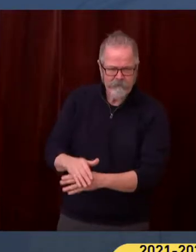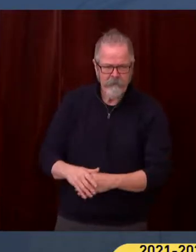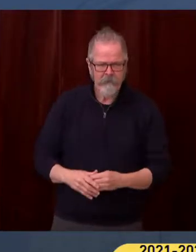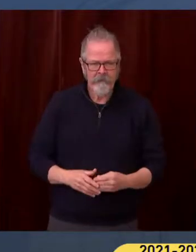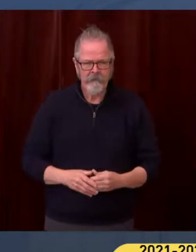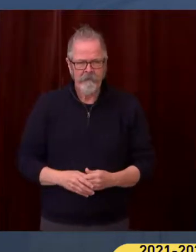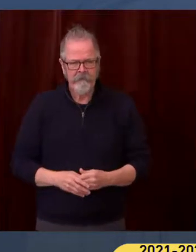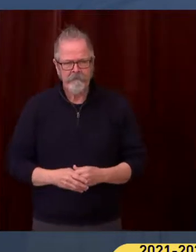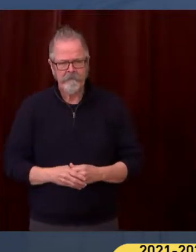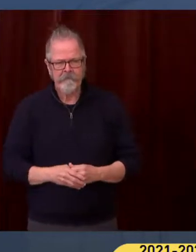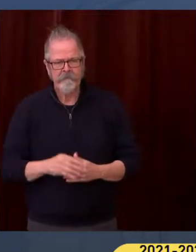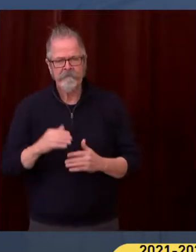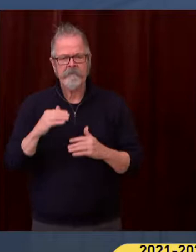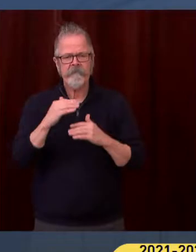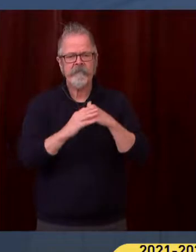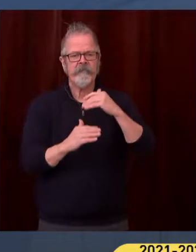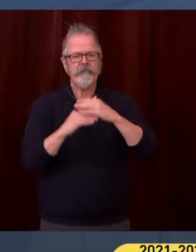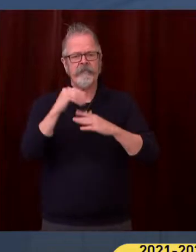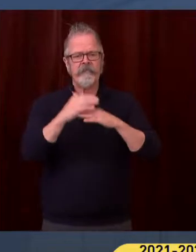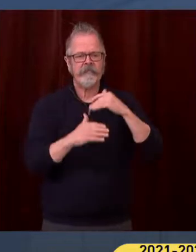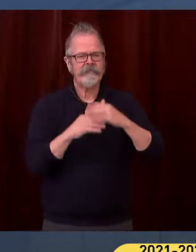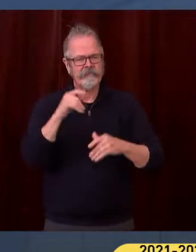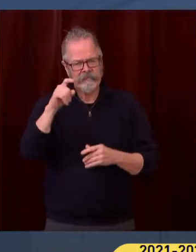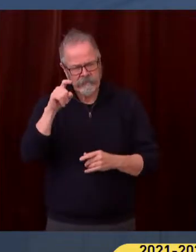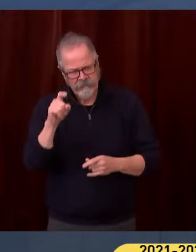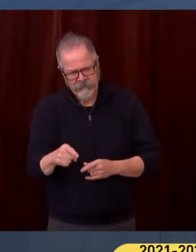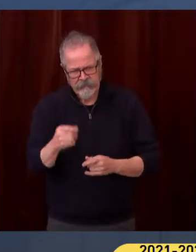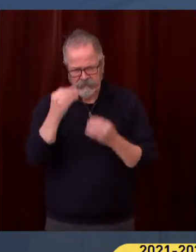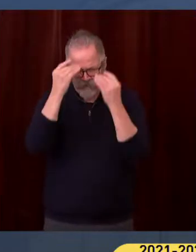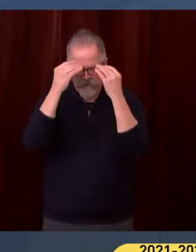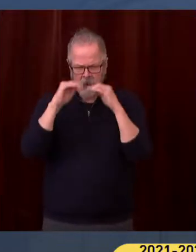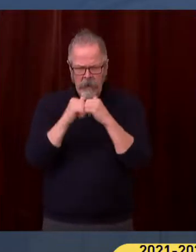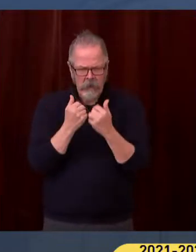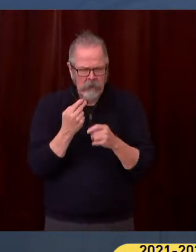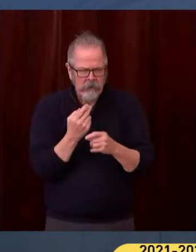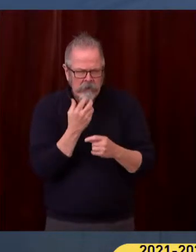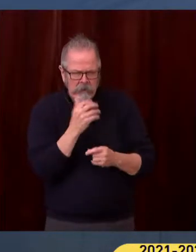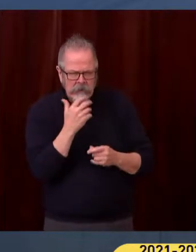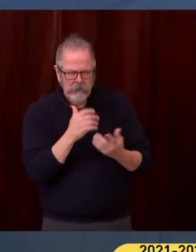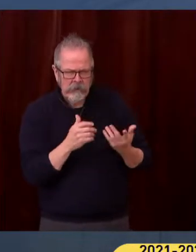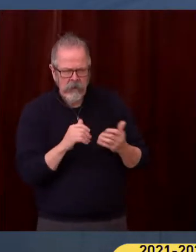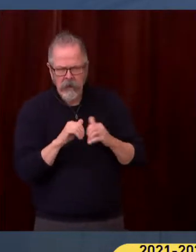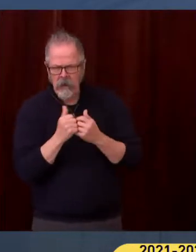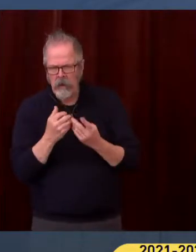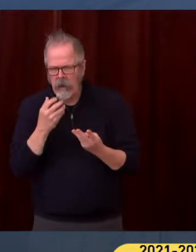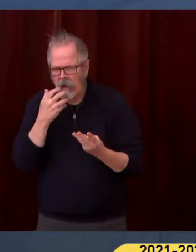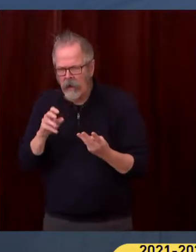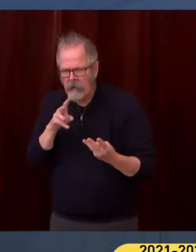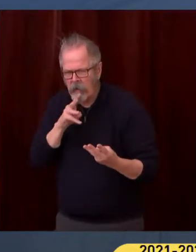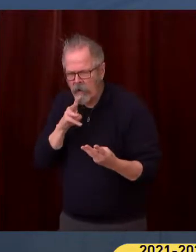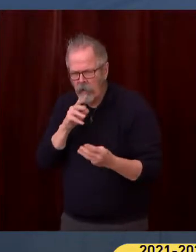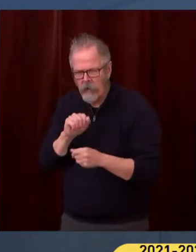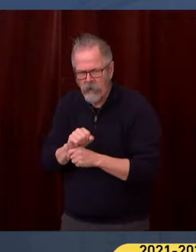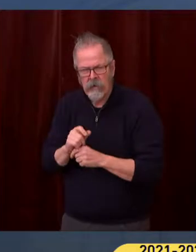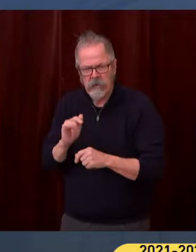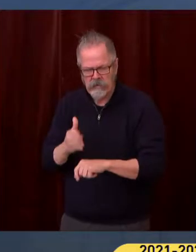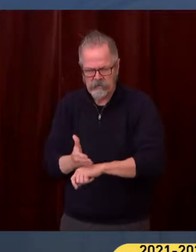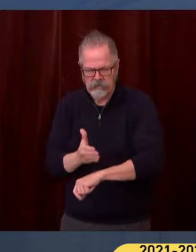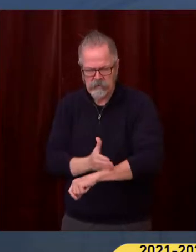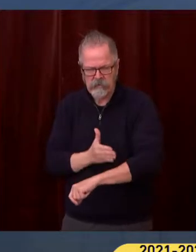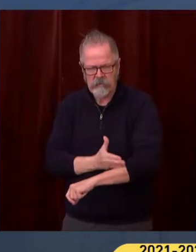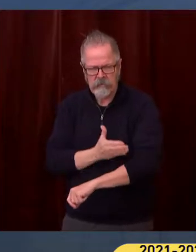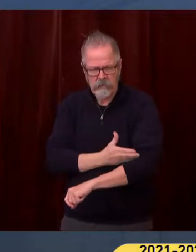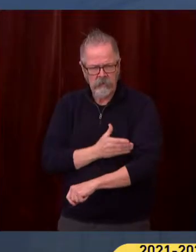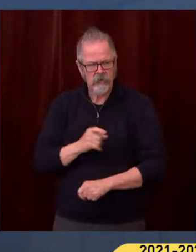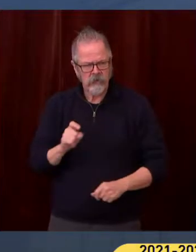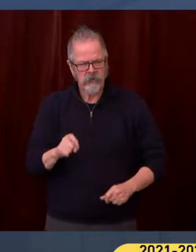by 2030. And to put the state on a pathway to eliminate the use of fossil fuels from existing buildings by